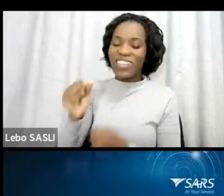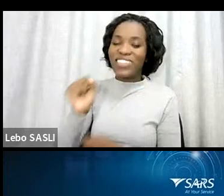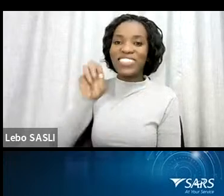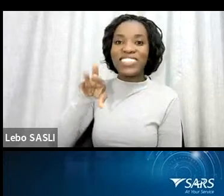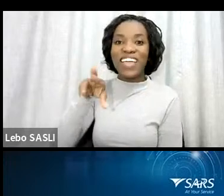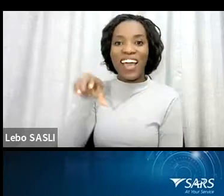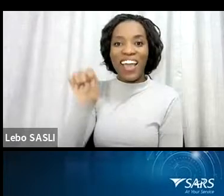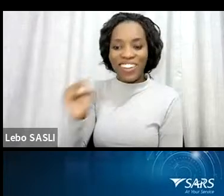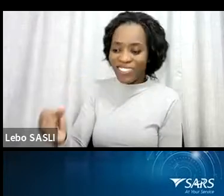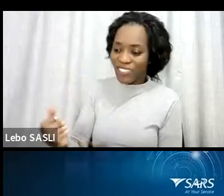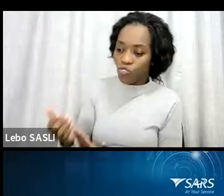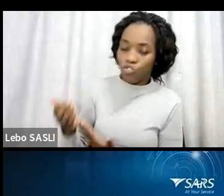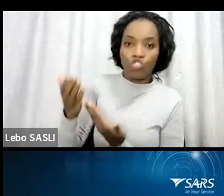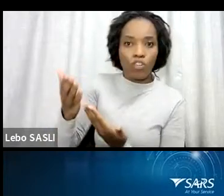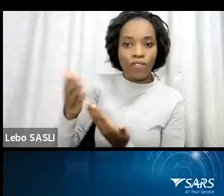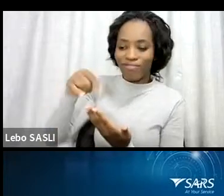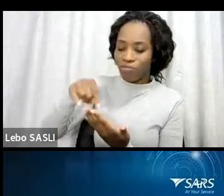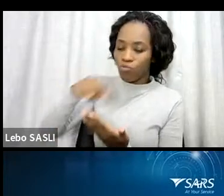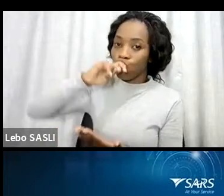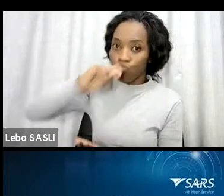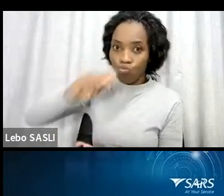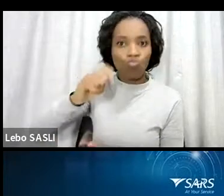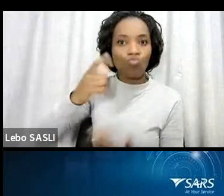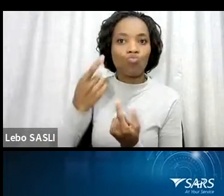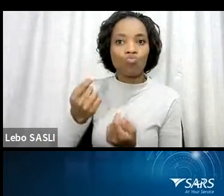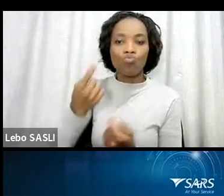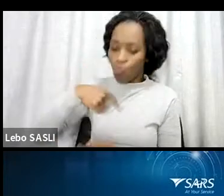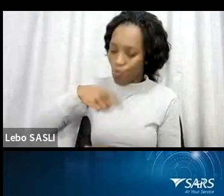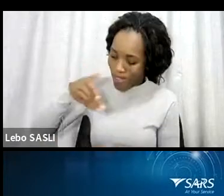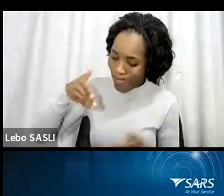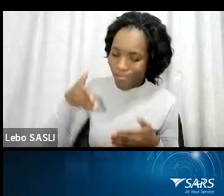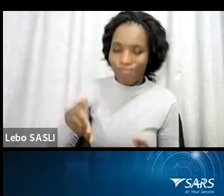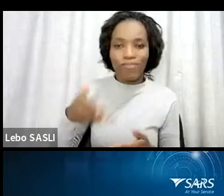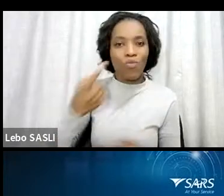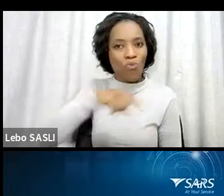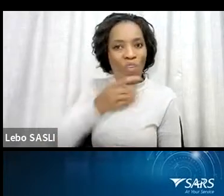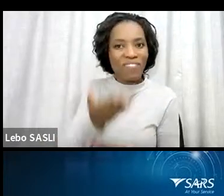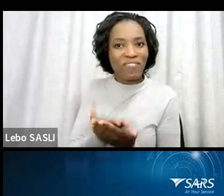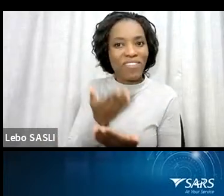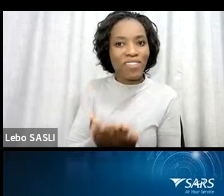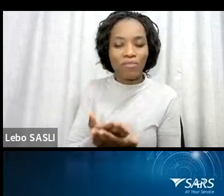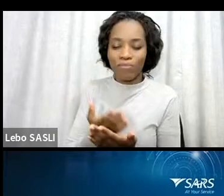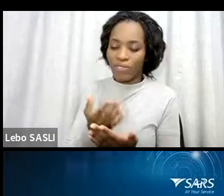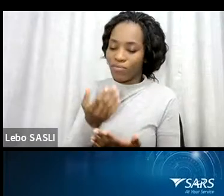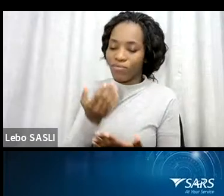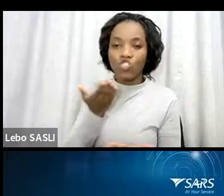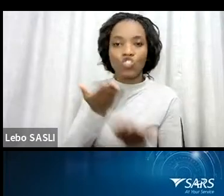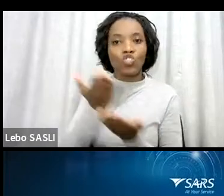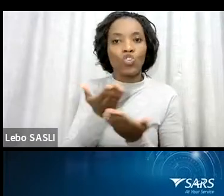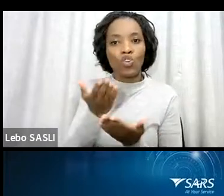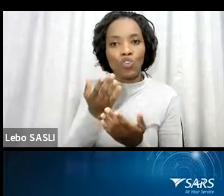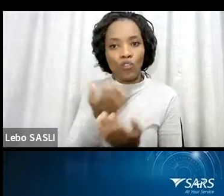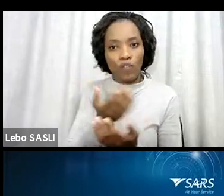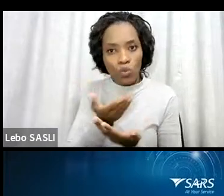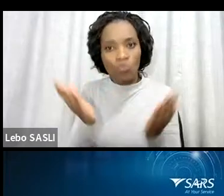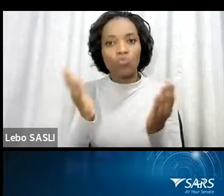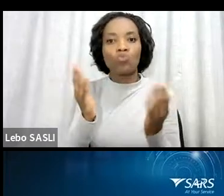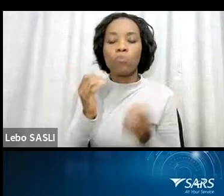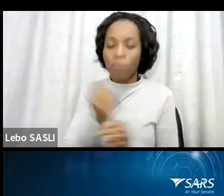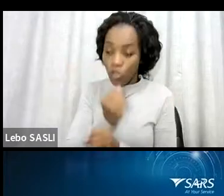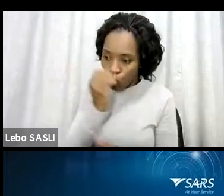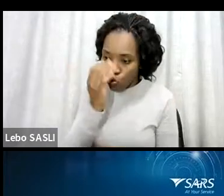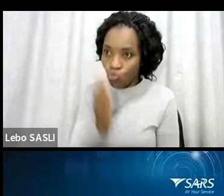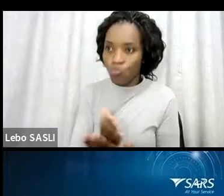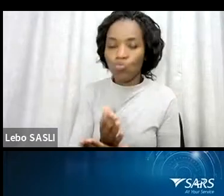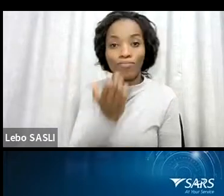here really to say we are available to serve you. We are available to ensure that our machinery assist to make